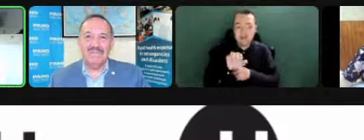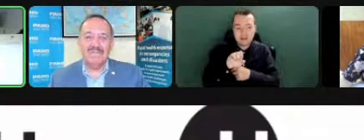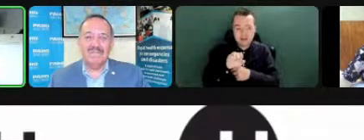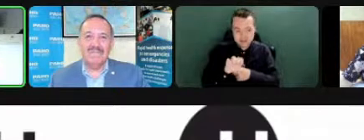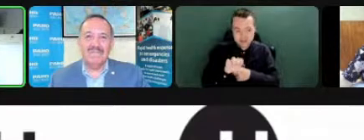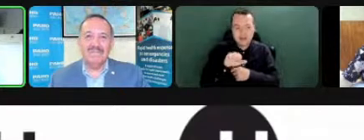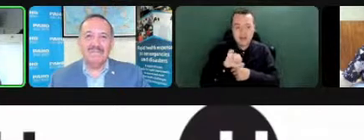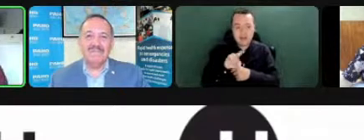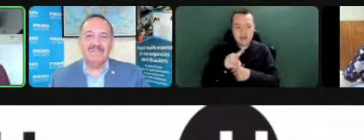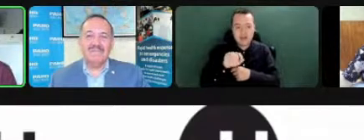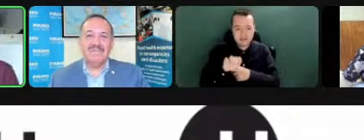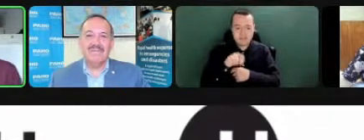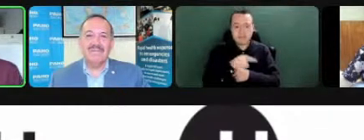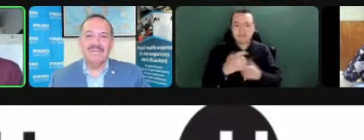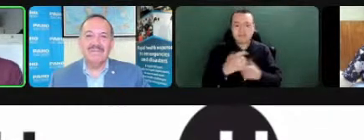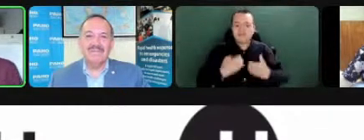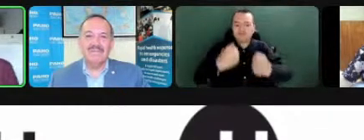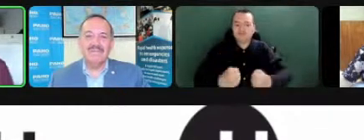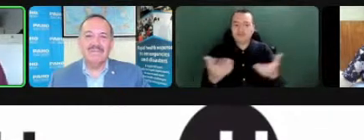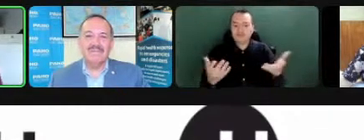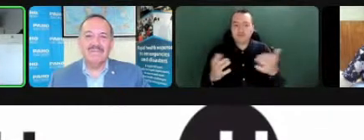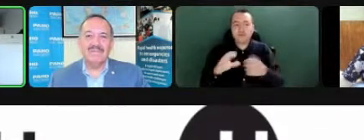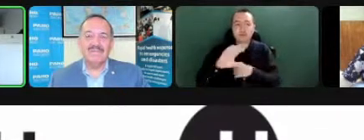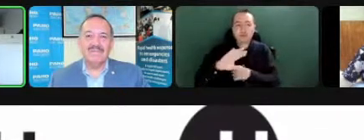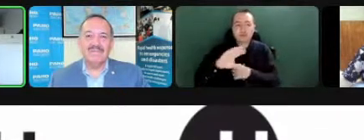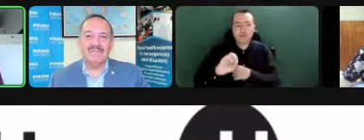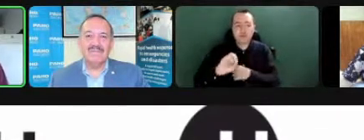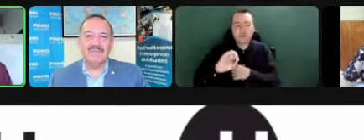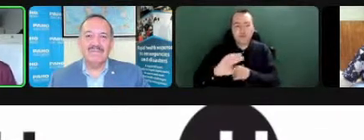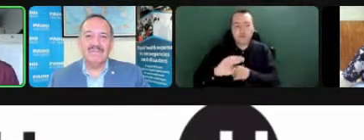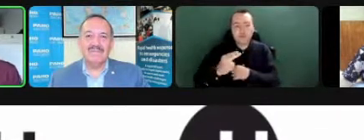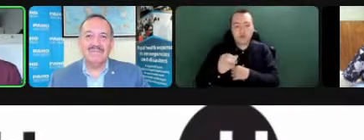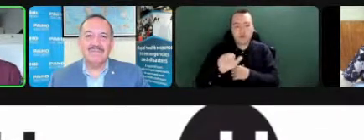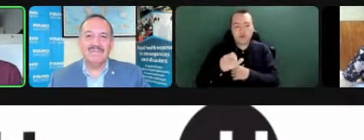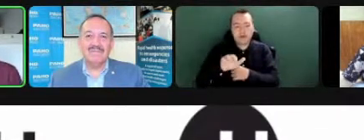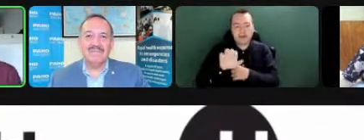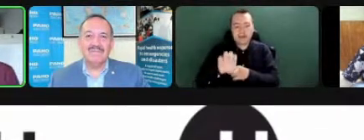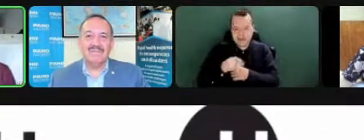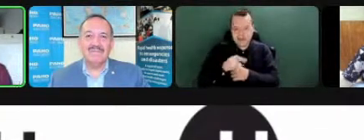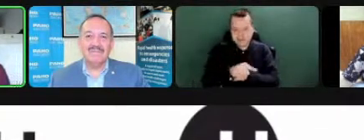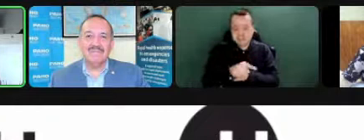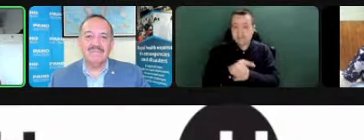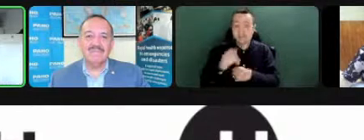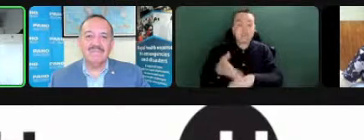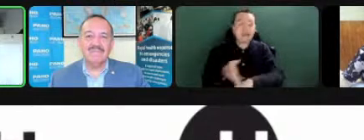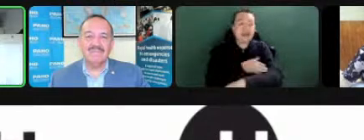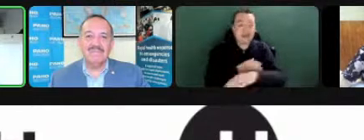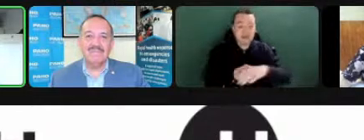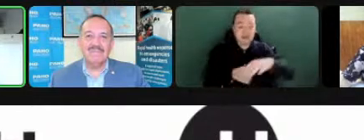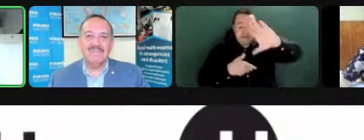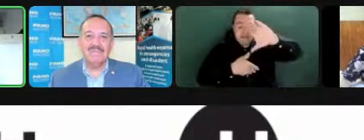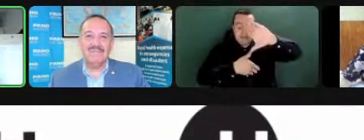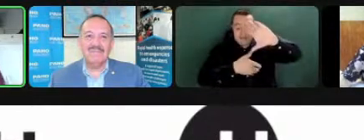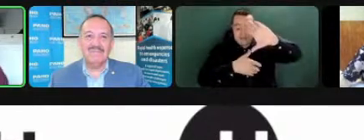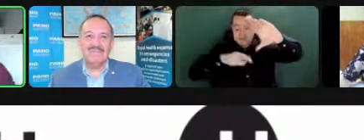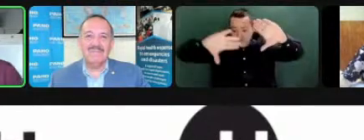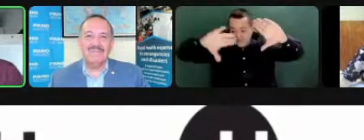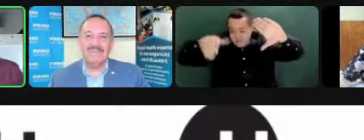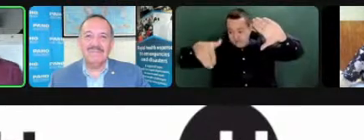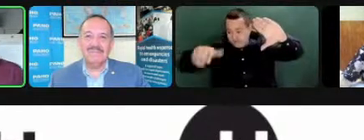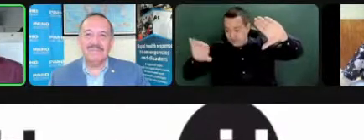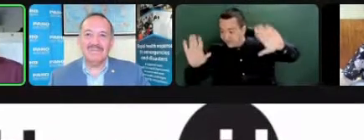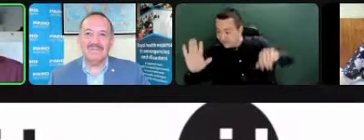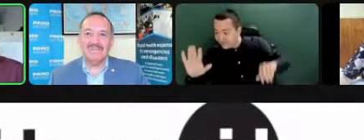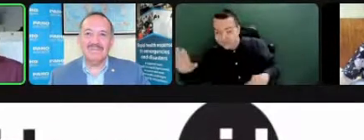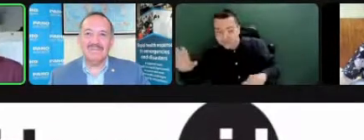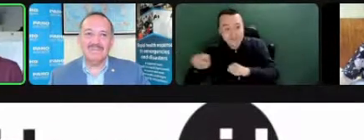tsunami. And it's great to see people in this webinar, such as Luis Gabriel Cuervo, who at the time was working at the BMJ and is now